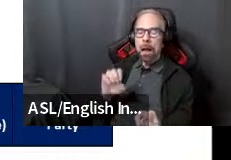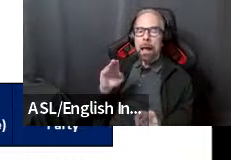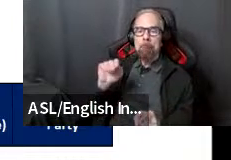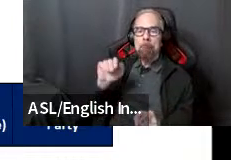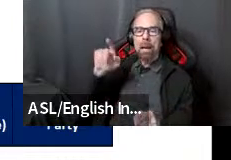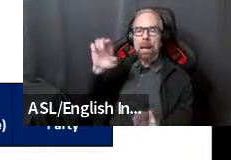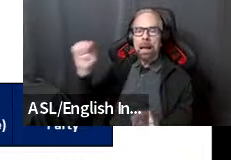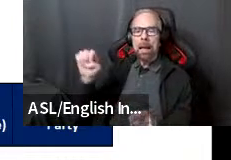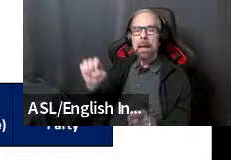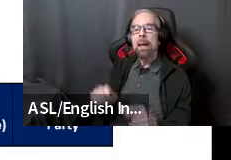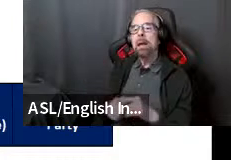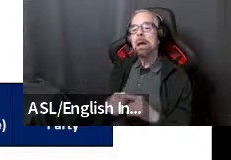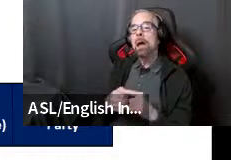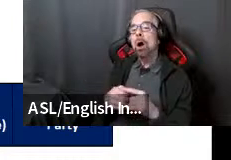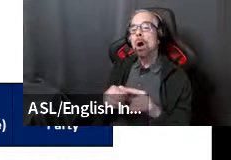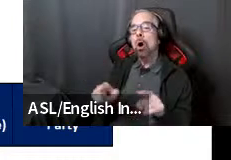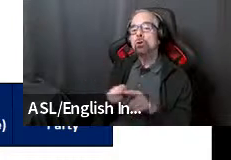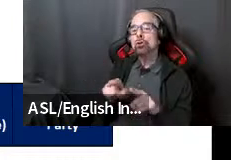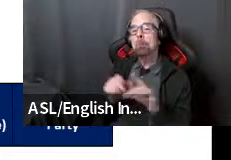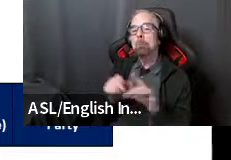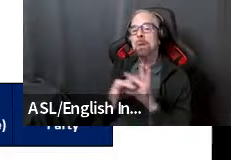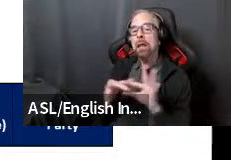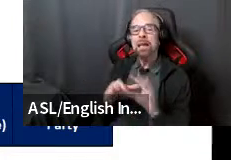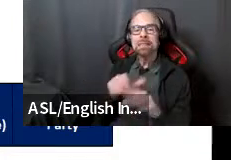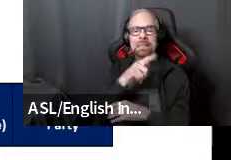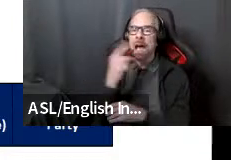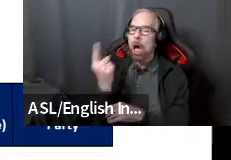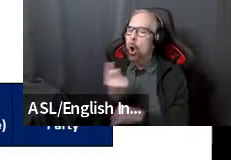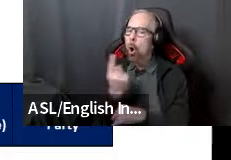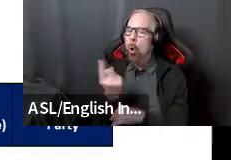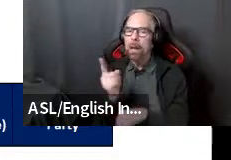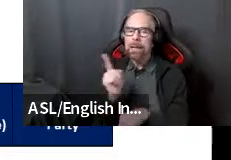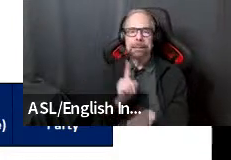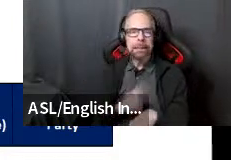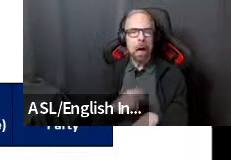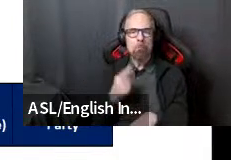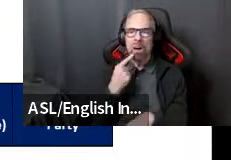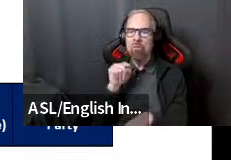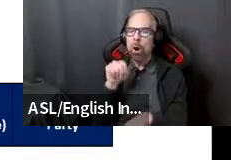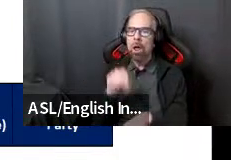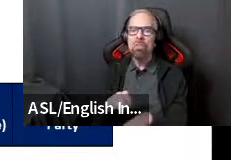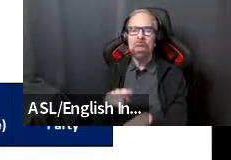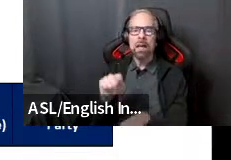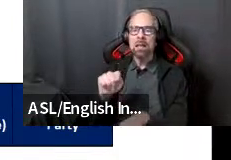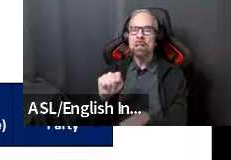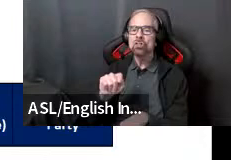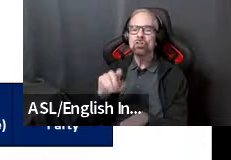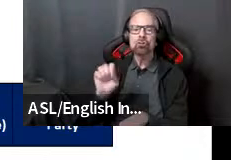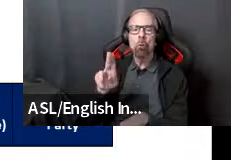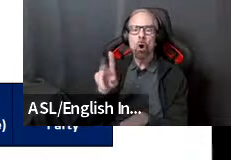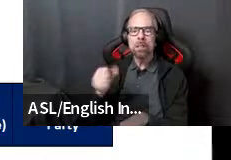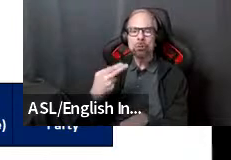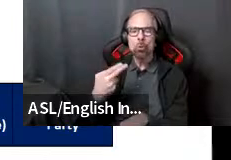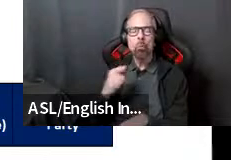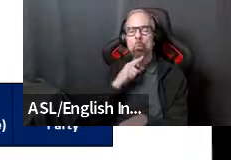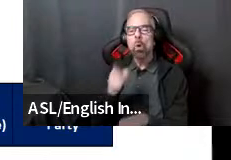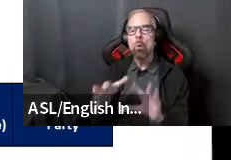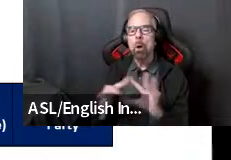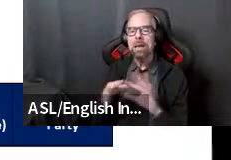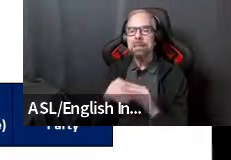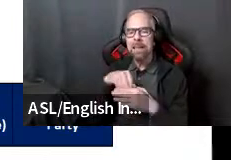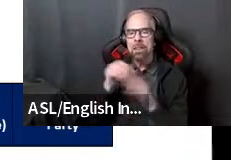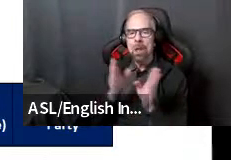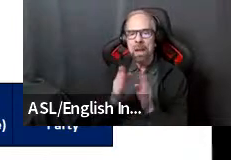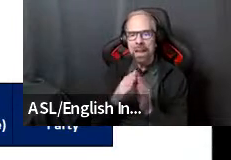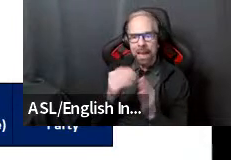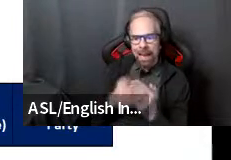the next comment that this is not our only shot at this this tranche. We will bring it back to the meeting next month, so we will have